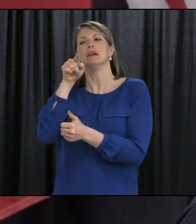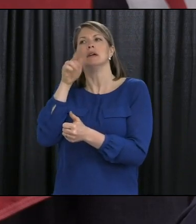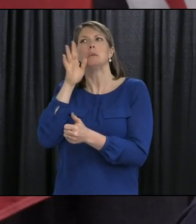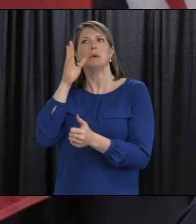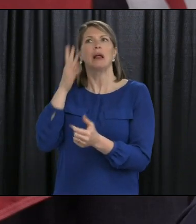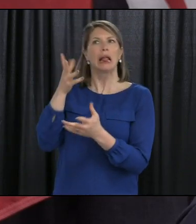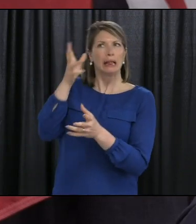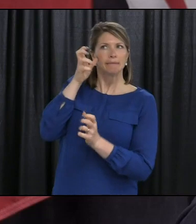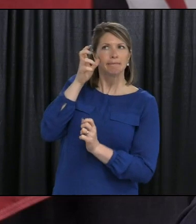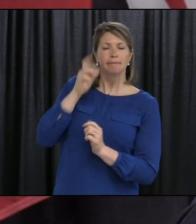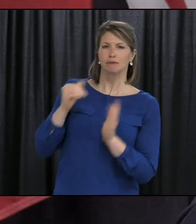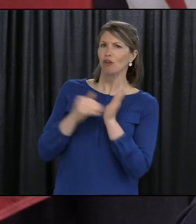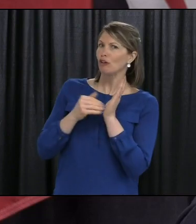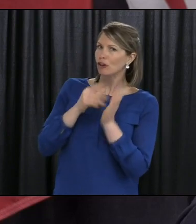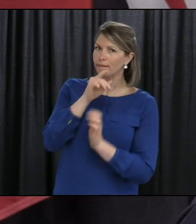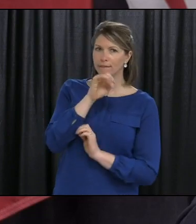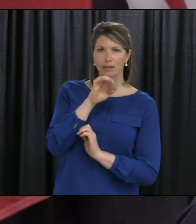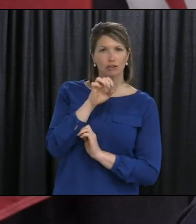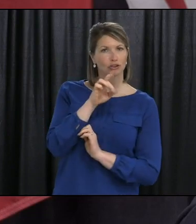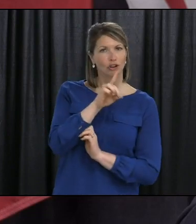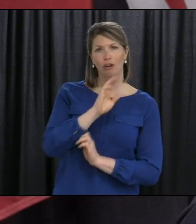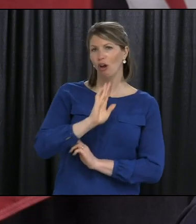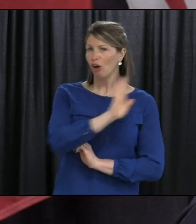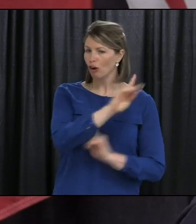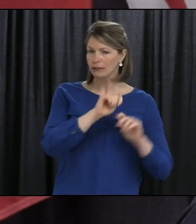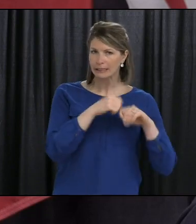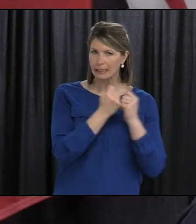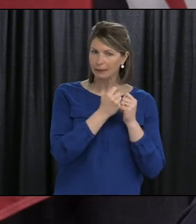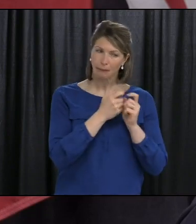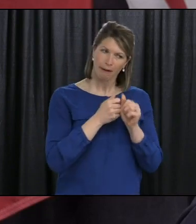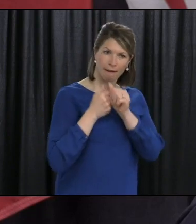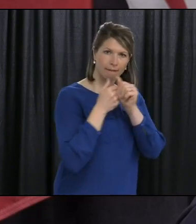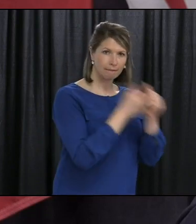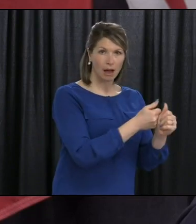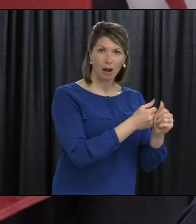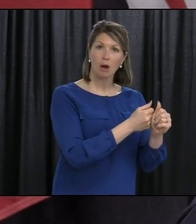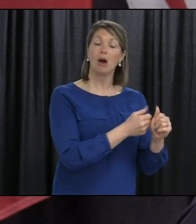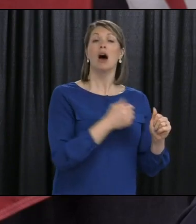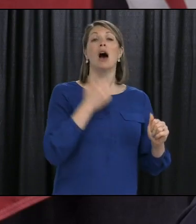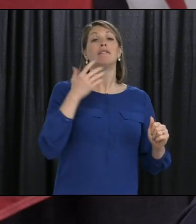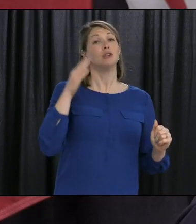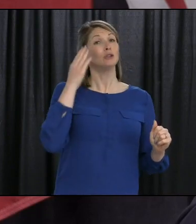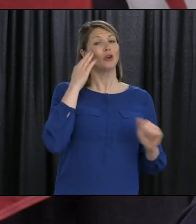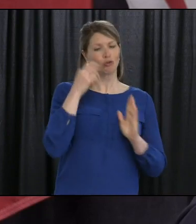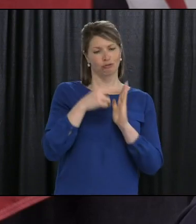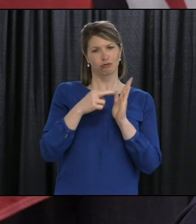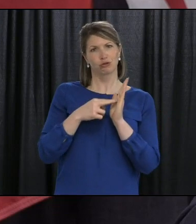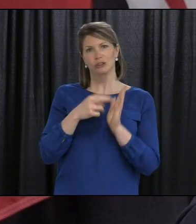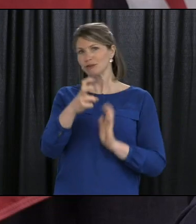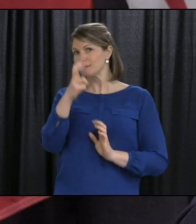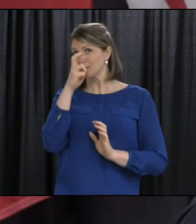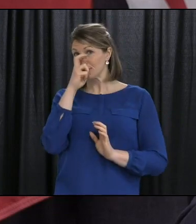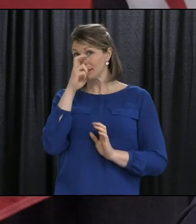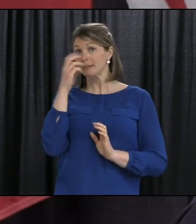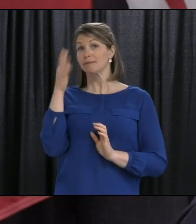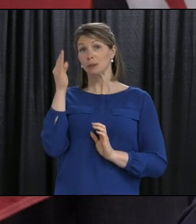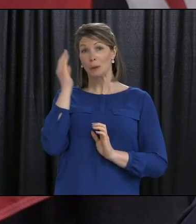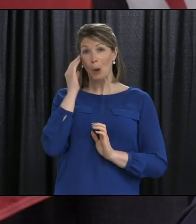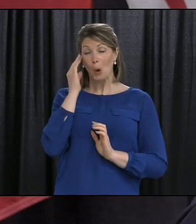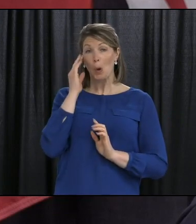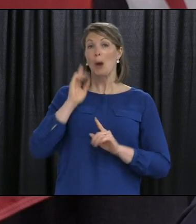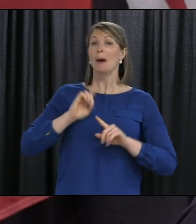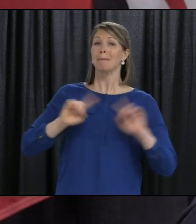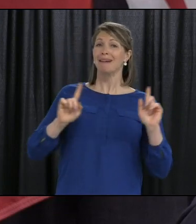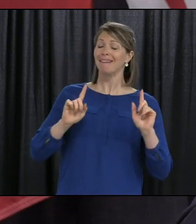very difficult. Let's be very clear about that. But yet they're put in place so we can protect our own residents here. Very